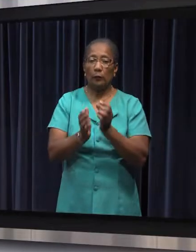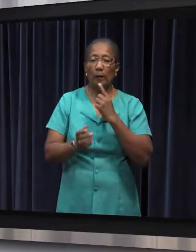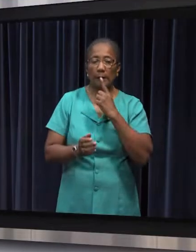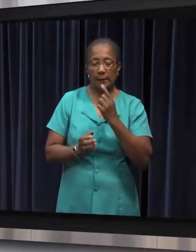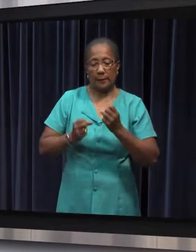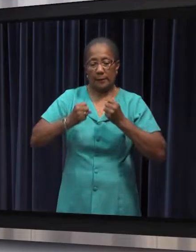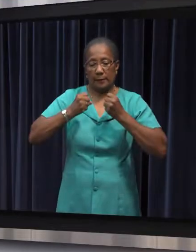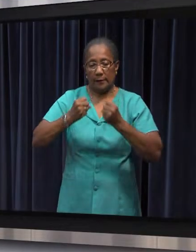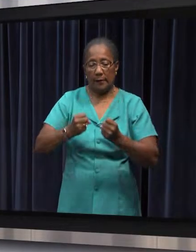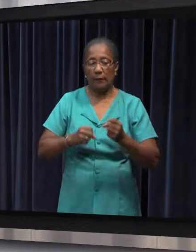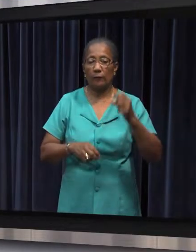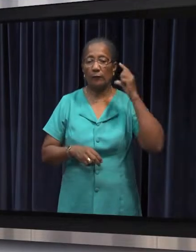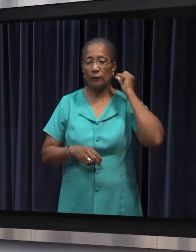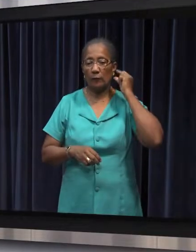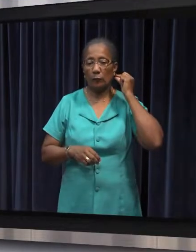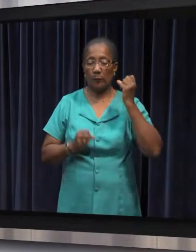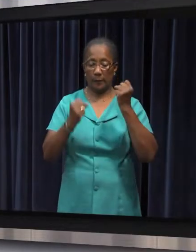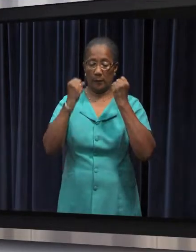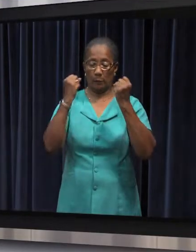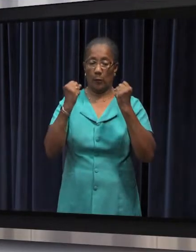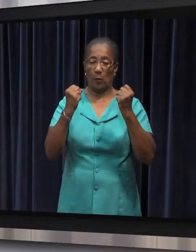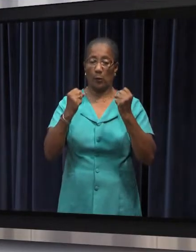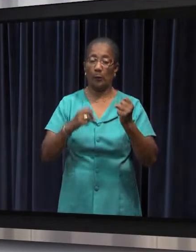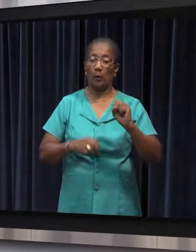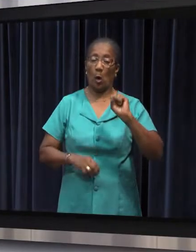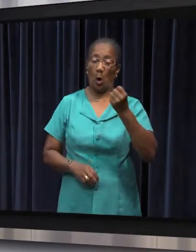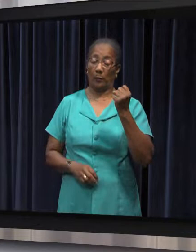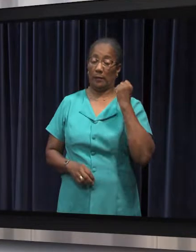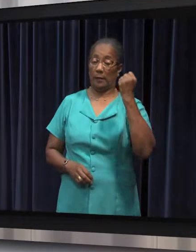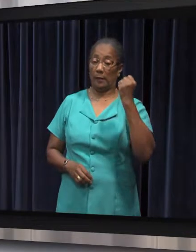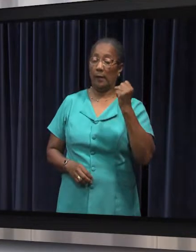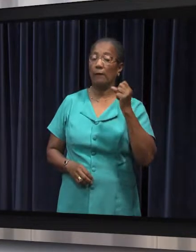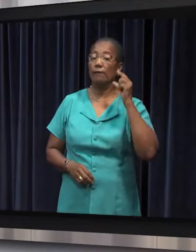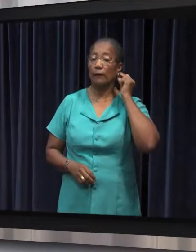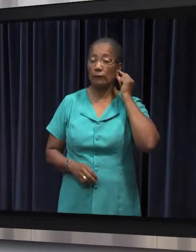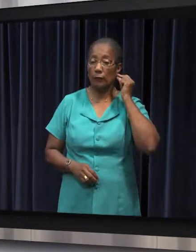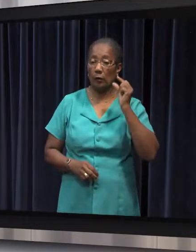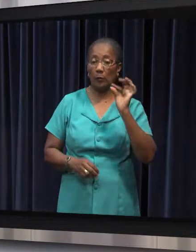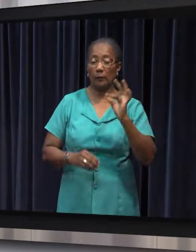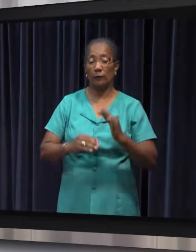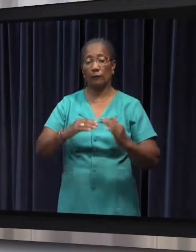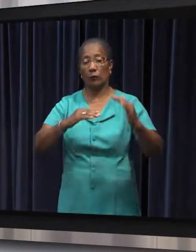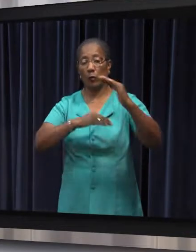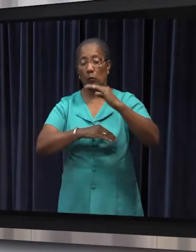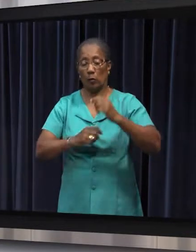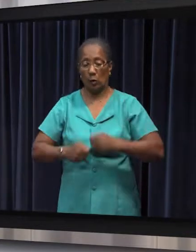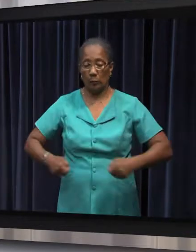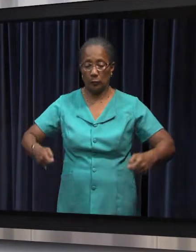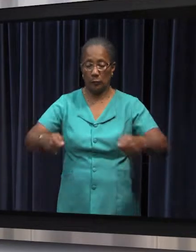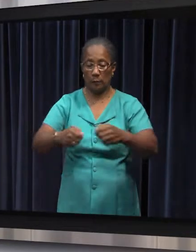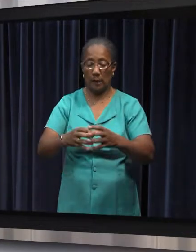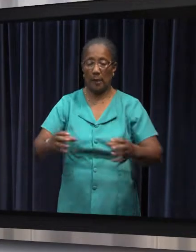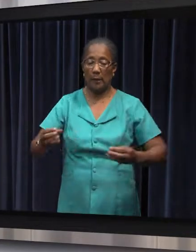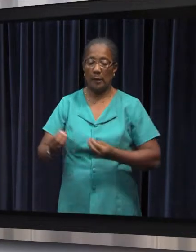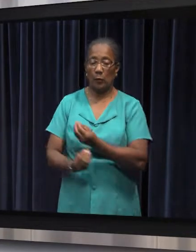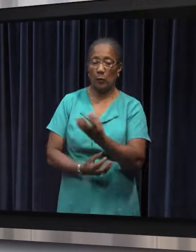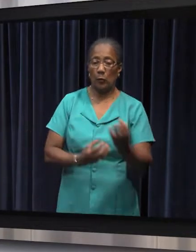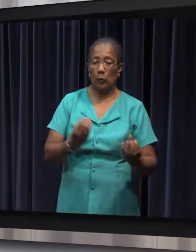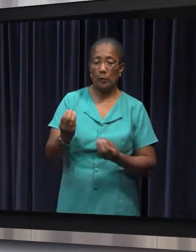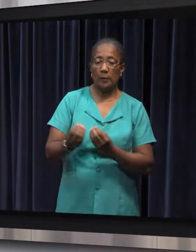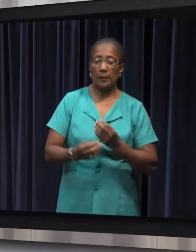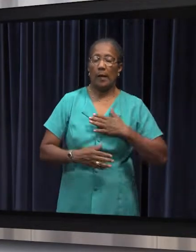of women empowerment is to increase the power of women worldwide on a social, economic,